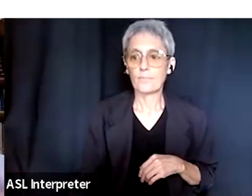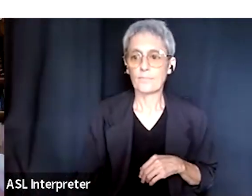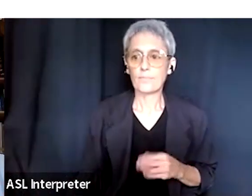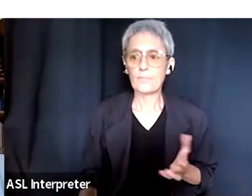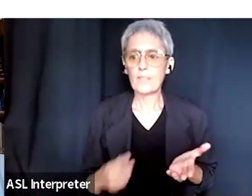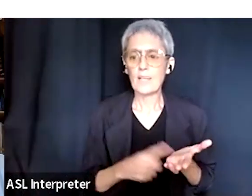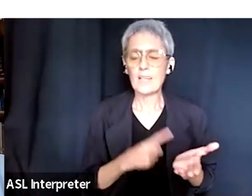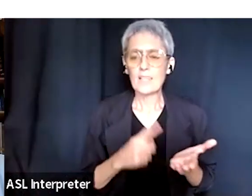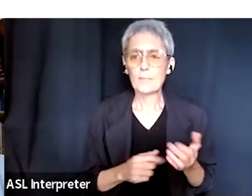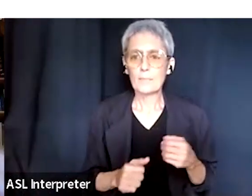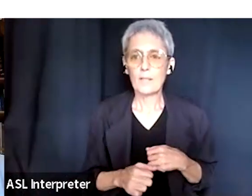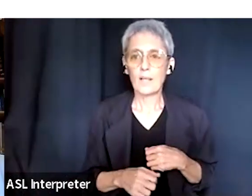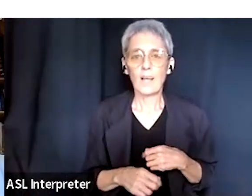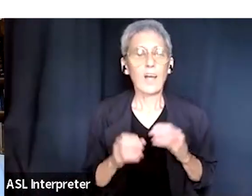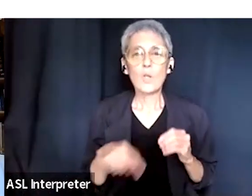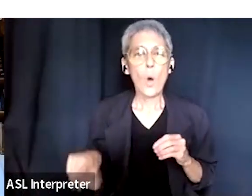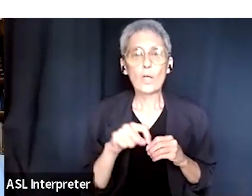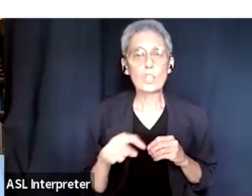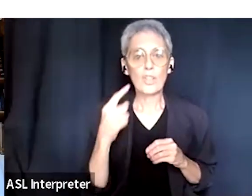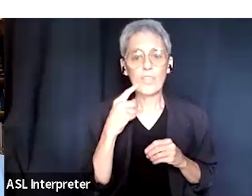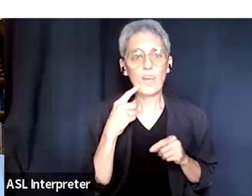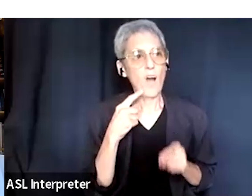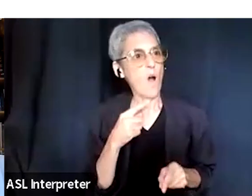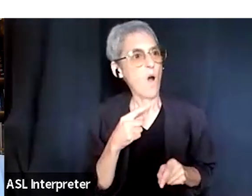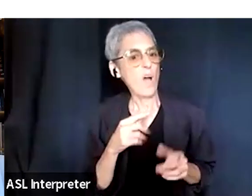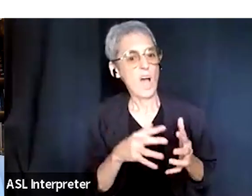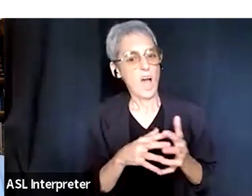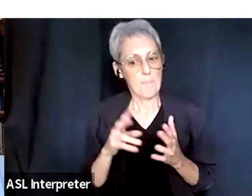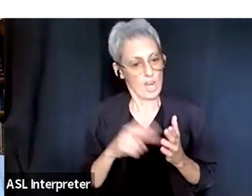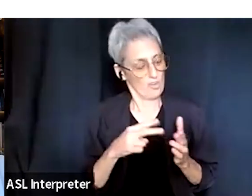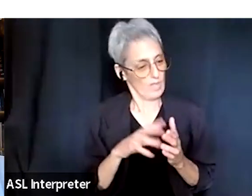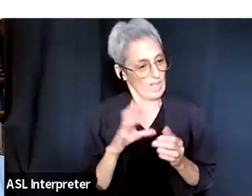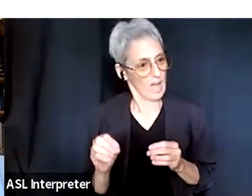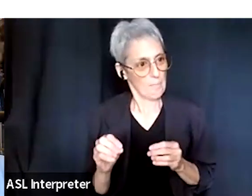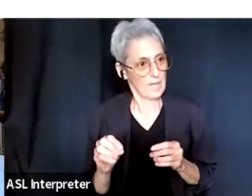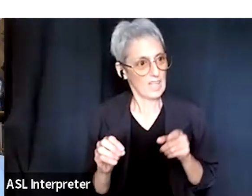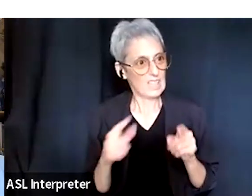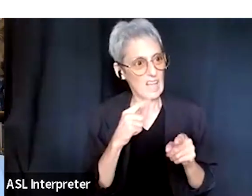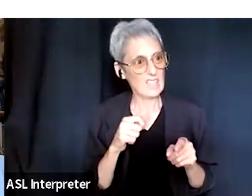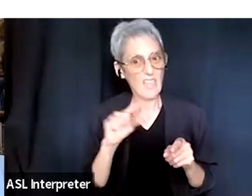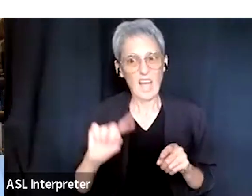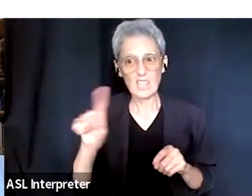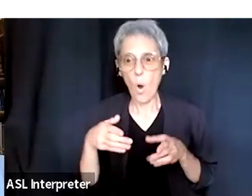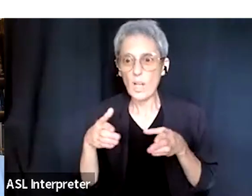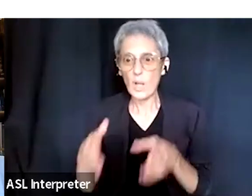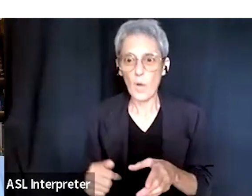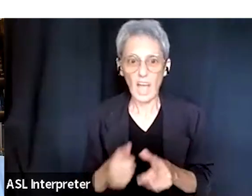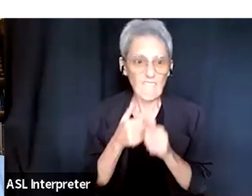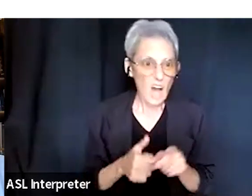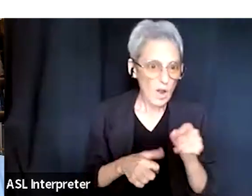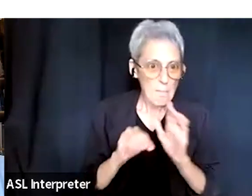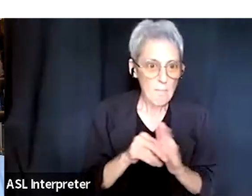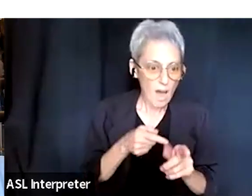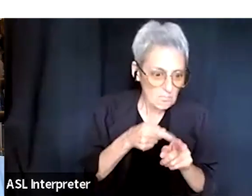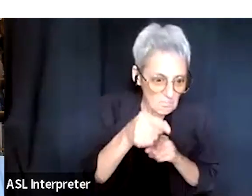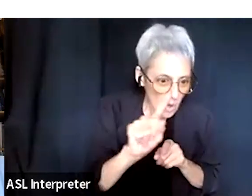nobody should leave this webinar going, oh my goodness, American Reading Company says this is the only way to do things, or there's only one model for reading. No,